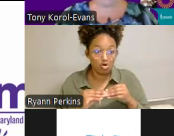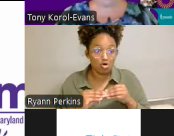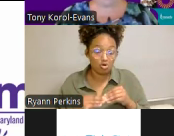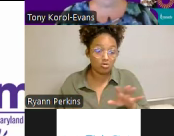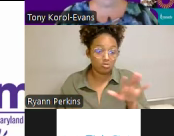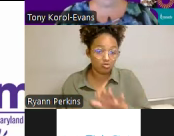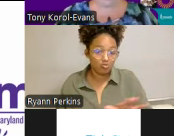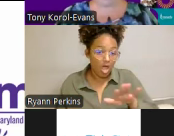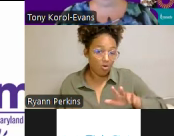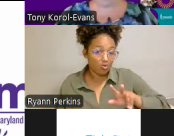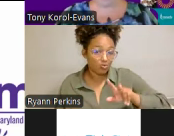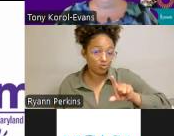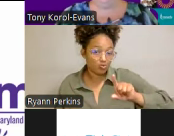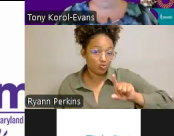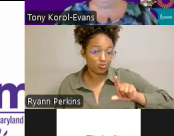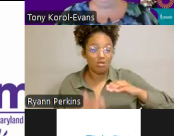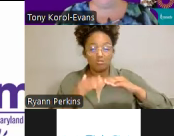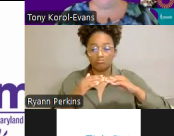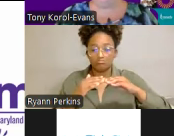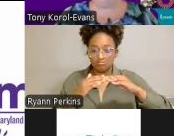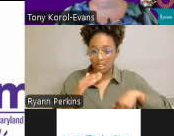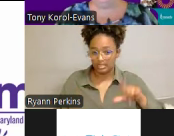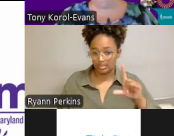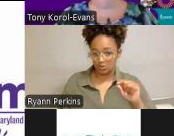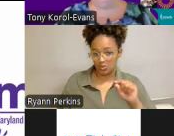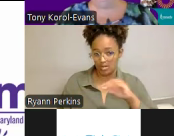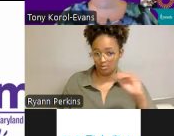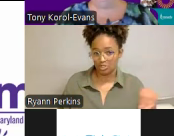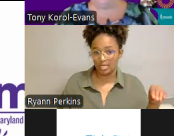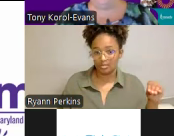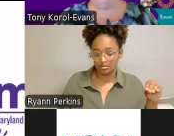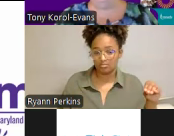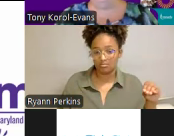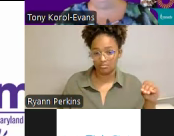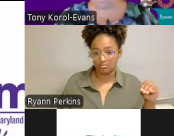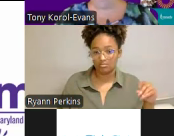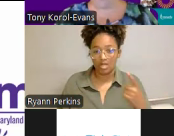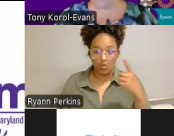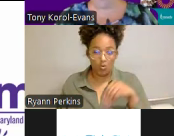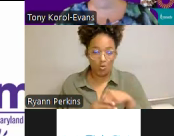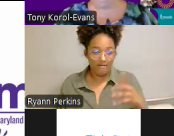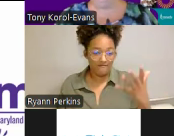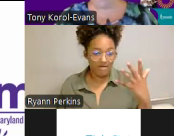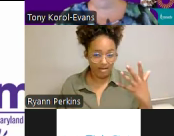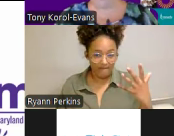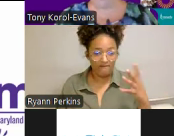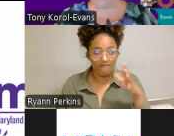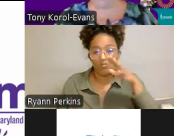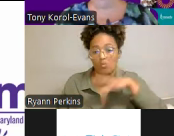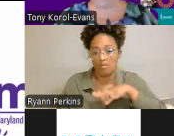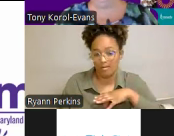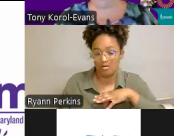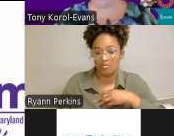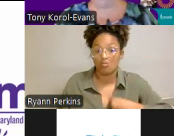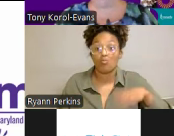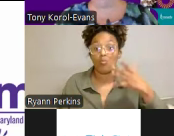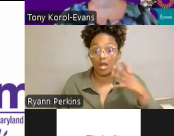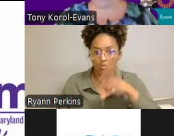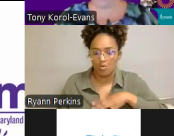20, less than 20%, like 1 in 5. Yeah.